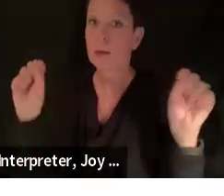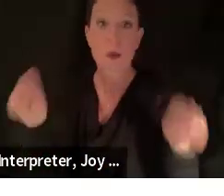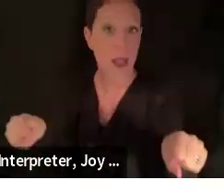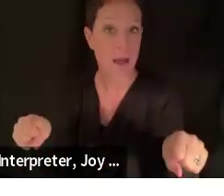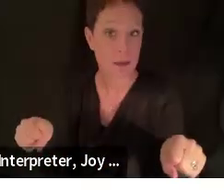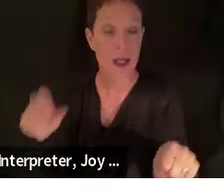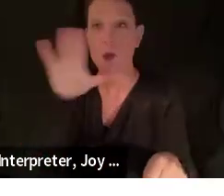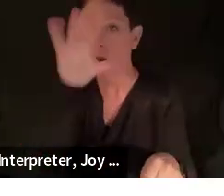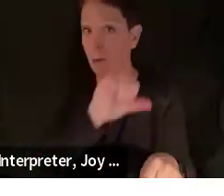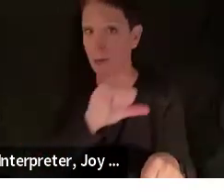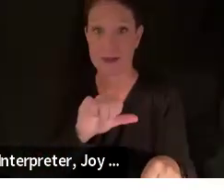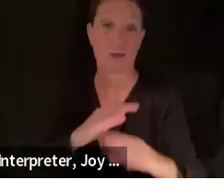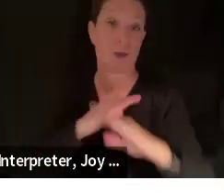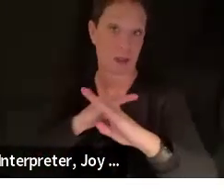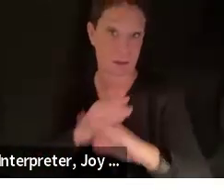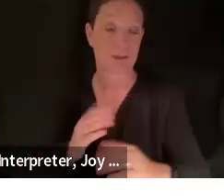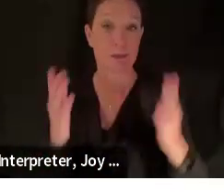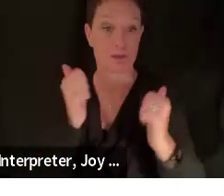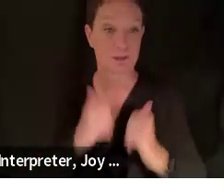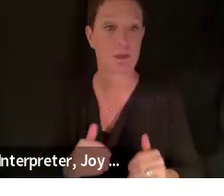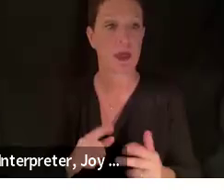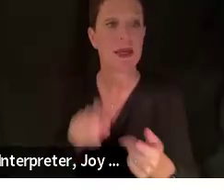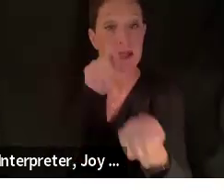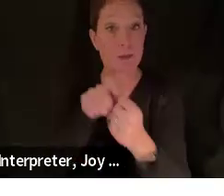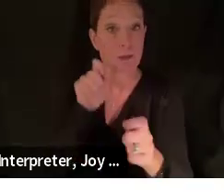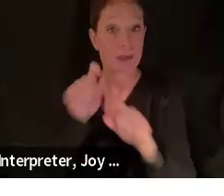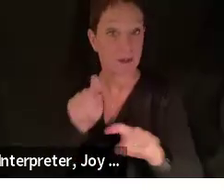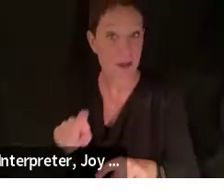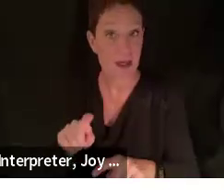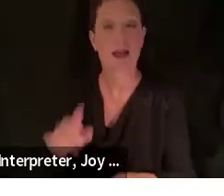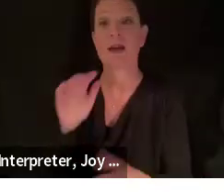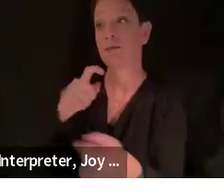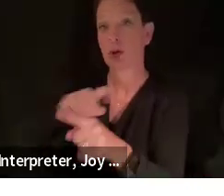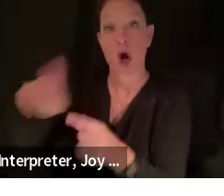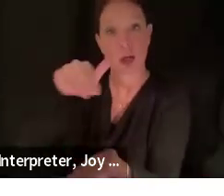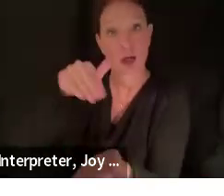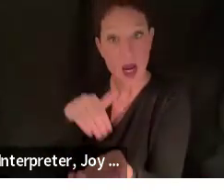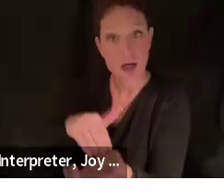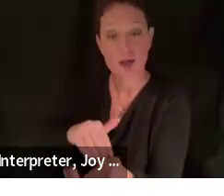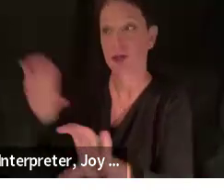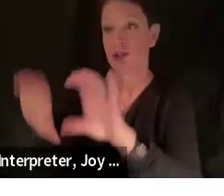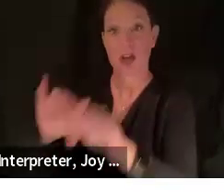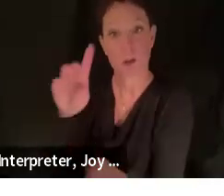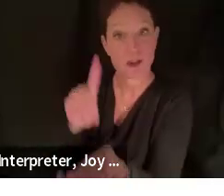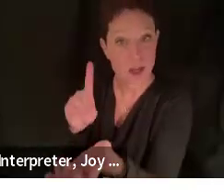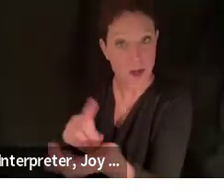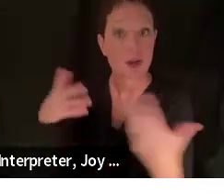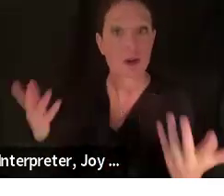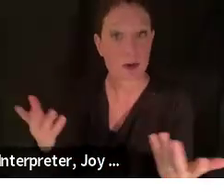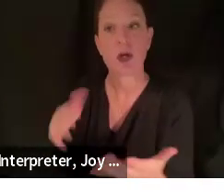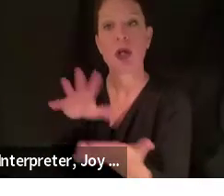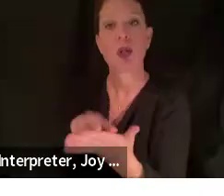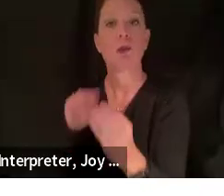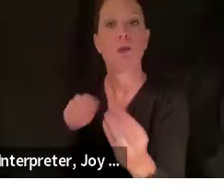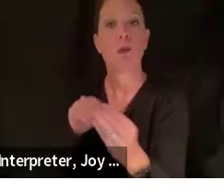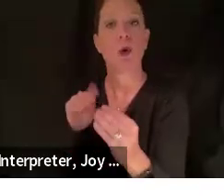don't miss out on anything. For any specific questions, please speak to your healthcare provider. Learn more about